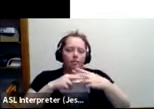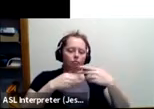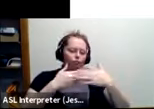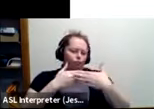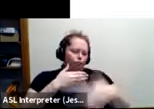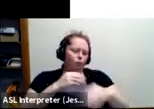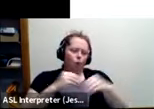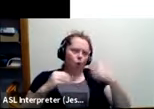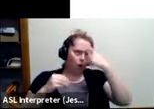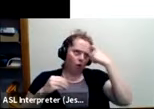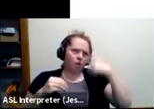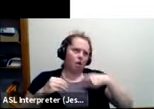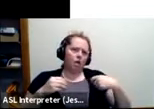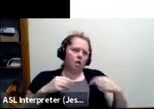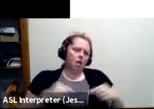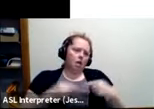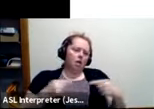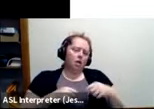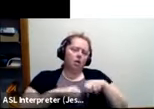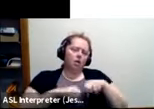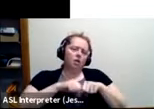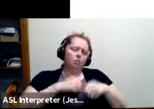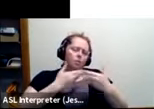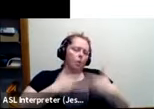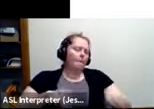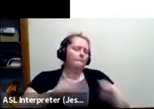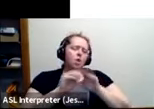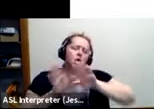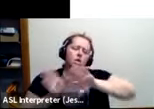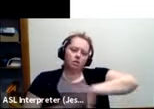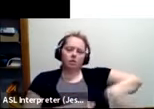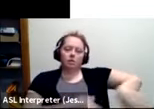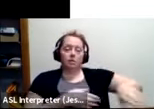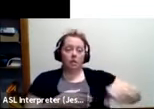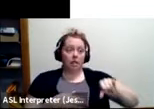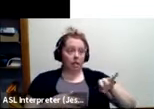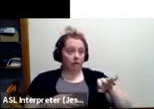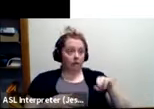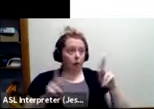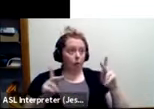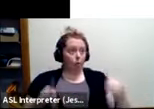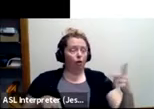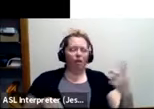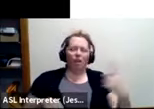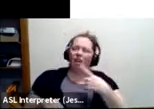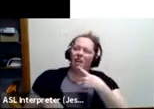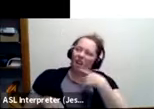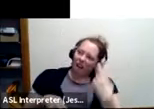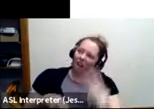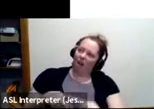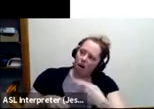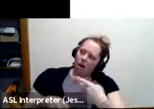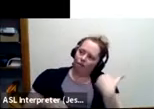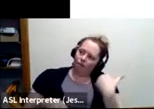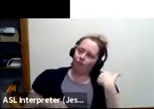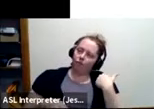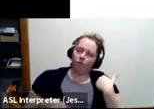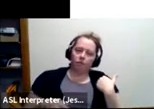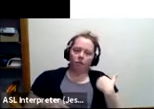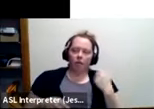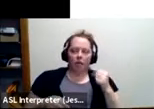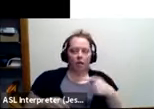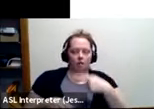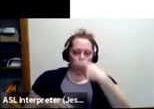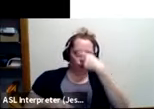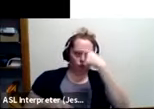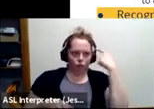without pain. Using that name can bring up unnecessarily trauma for a person who's chosen a new name.